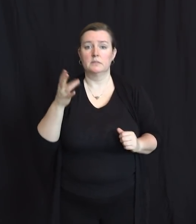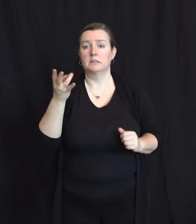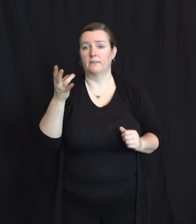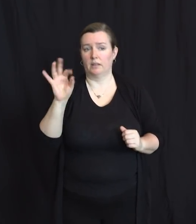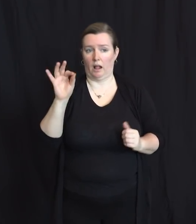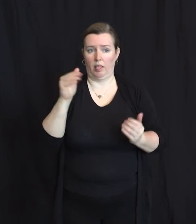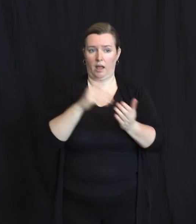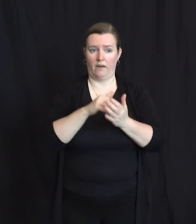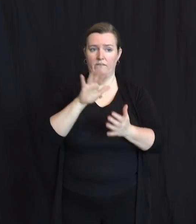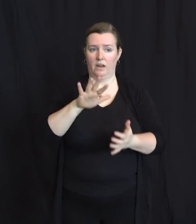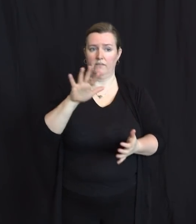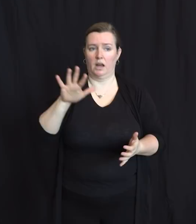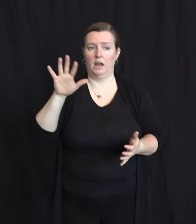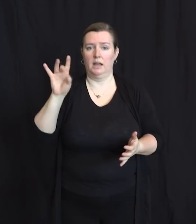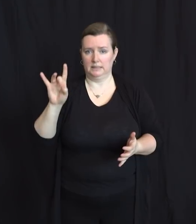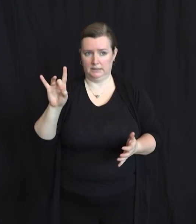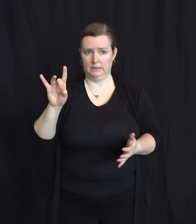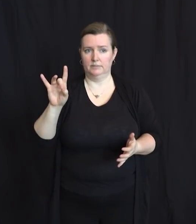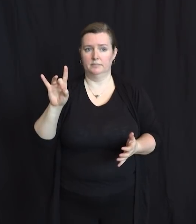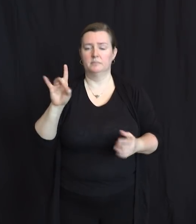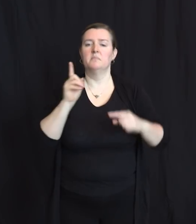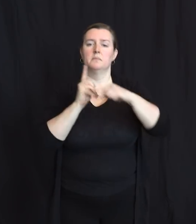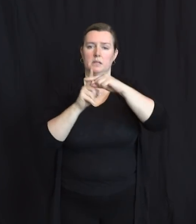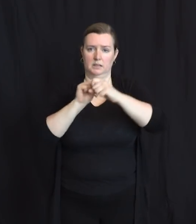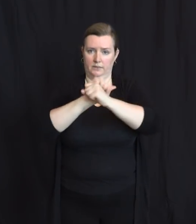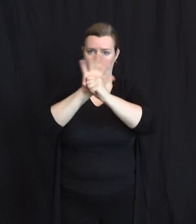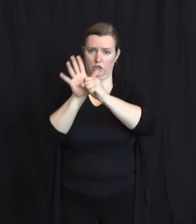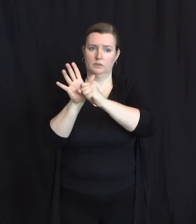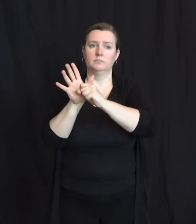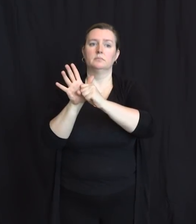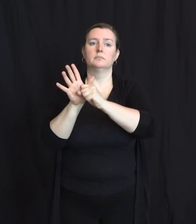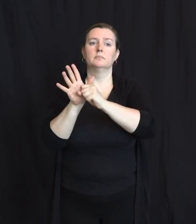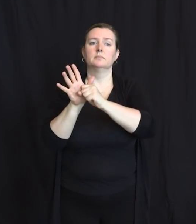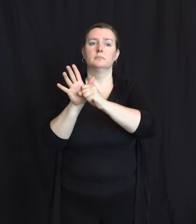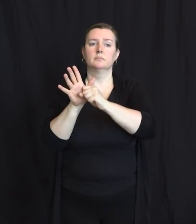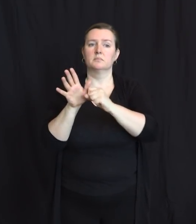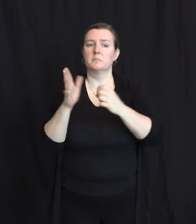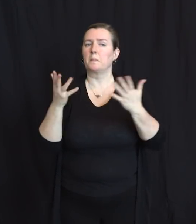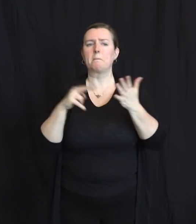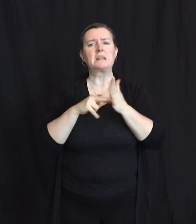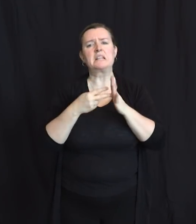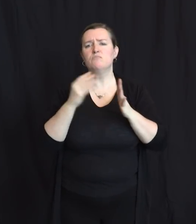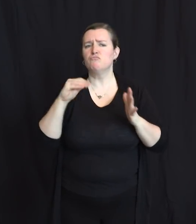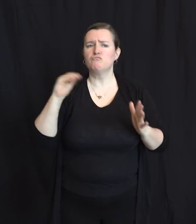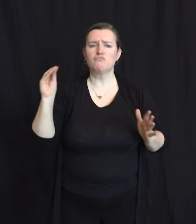79,558 are reported as positive for a positivity rate of